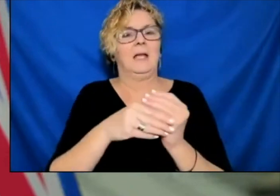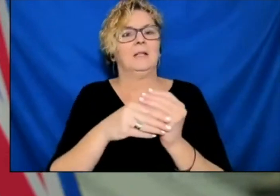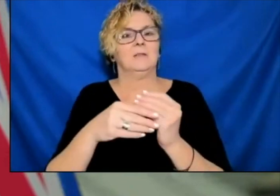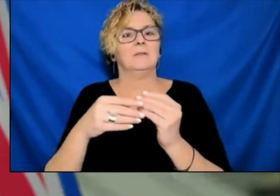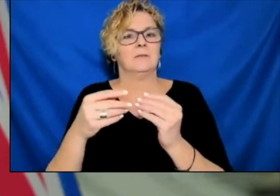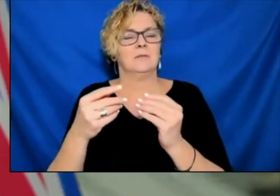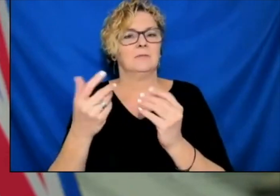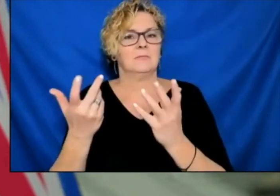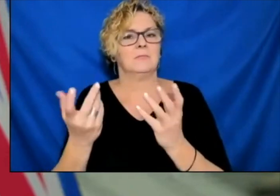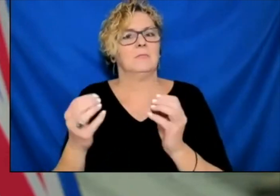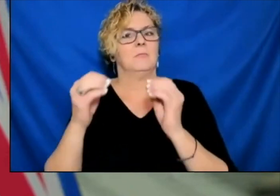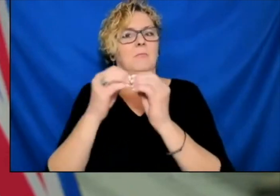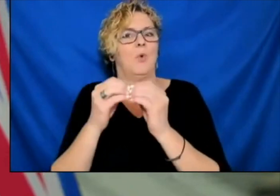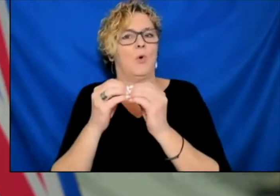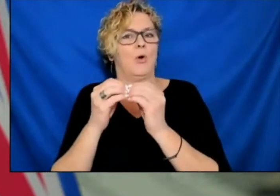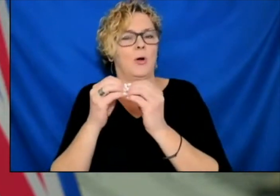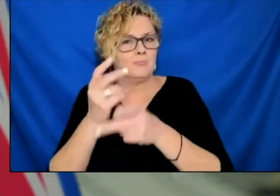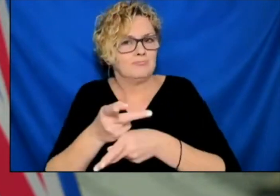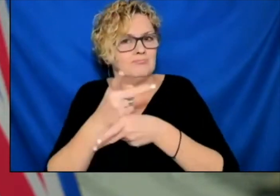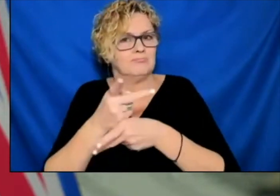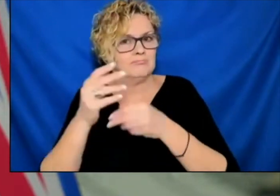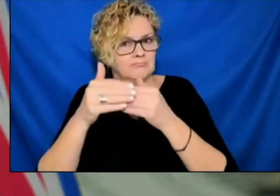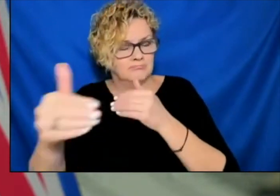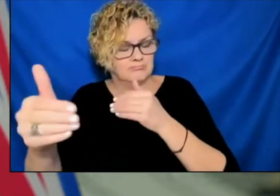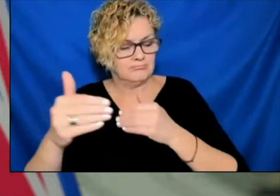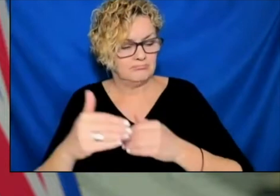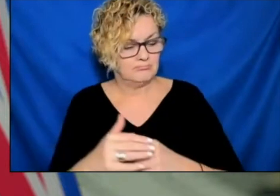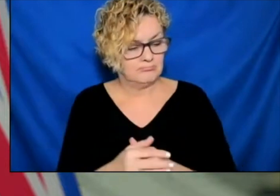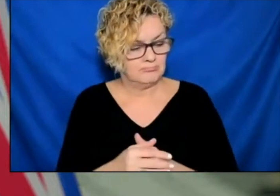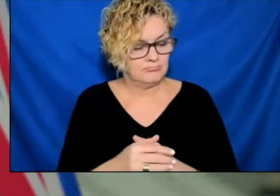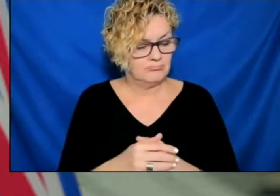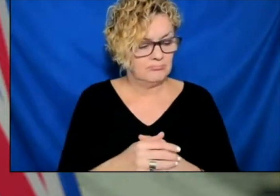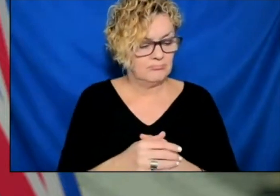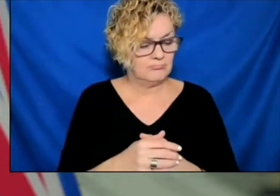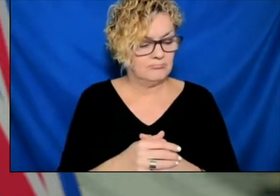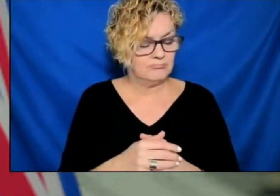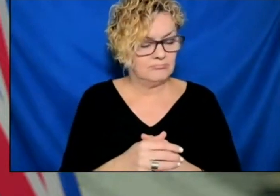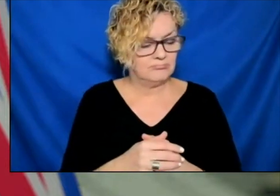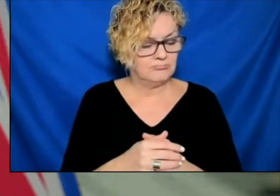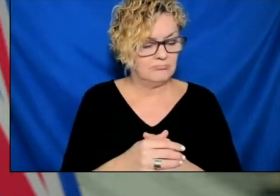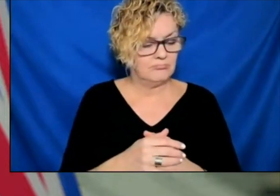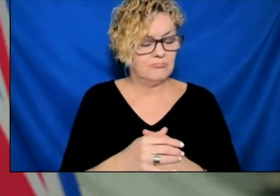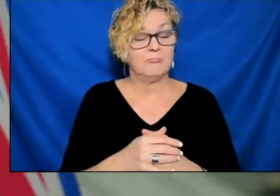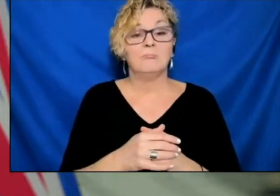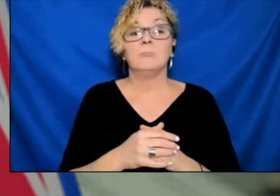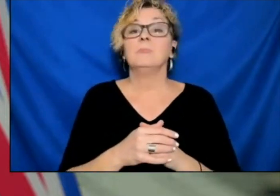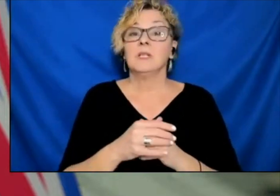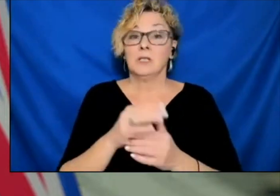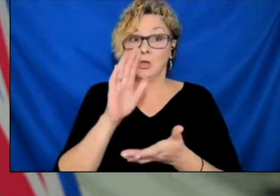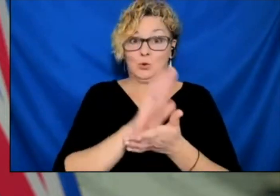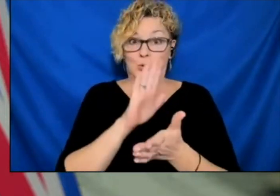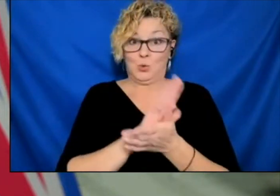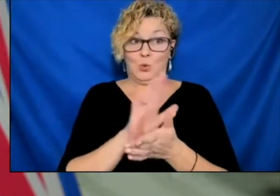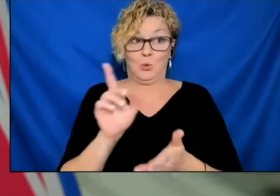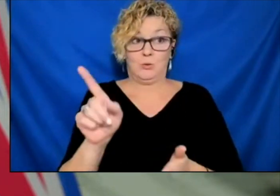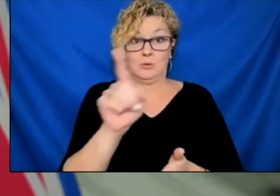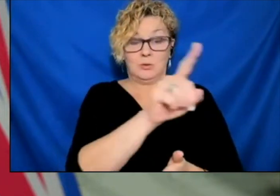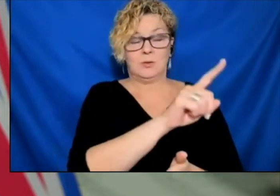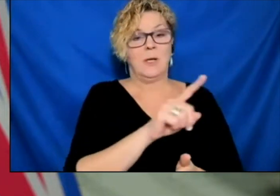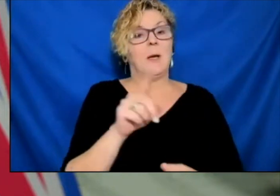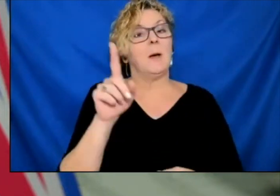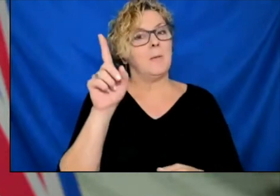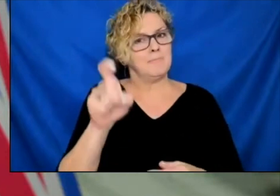original safety plans. As students head back to school, schools must reinforce the existing